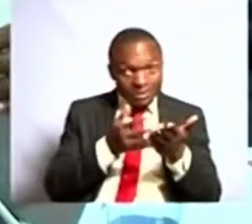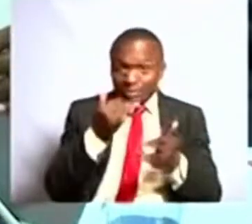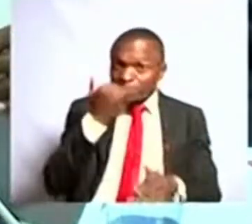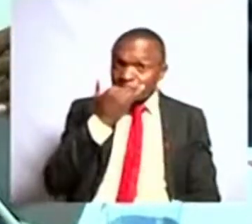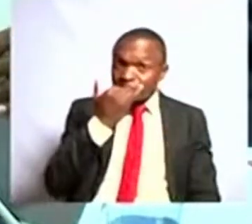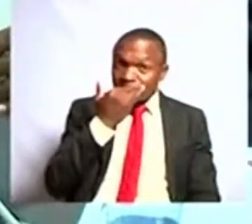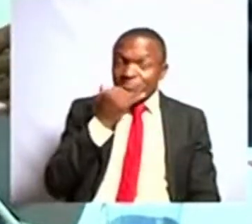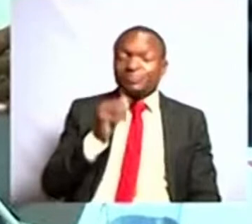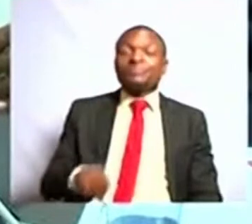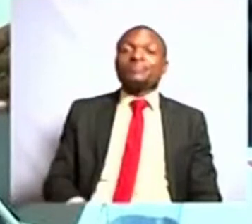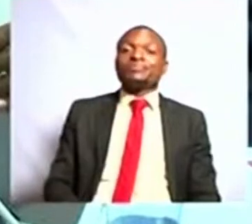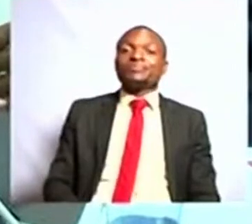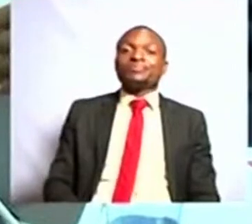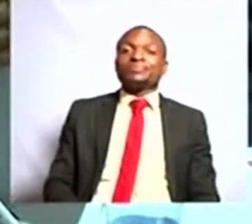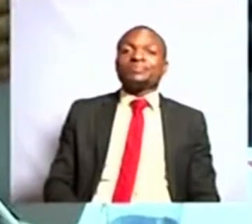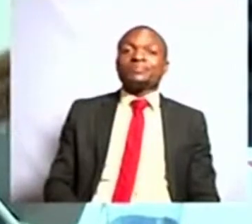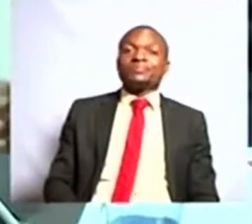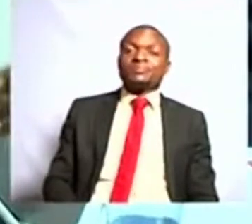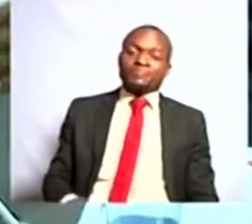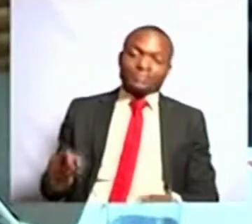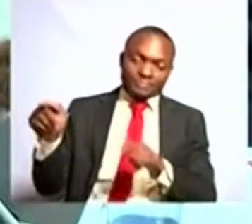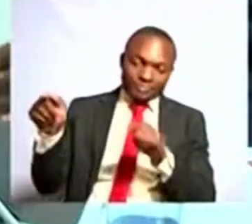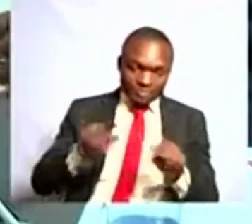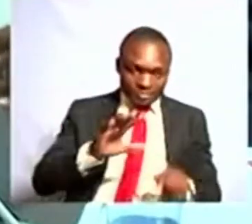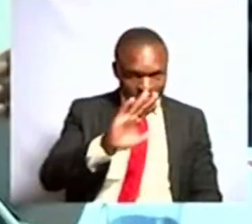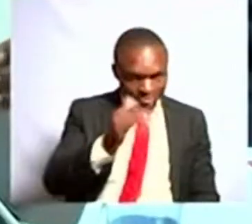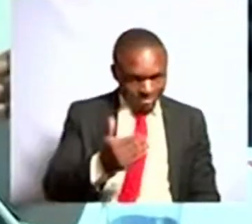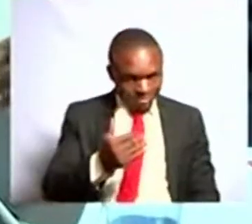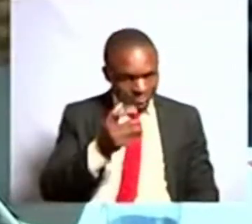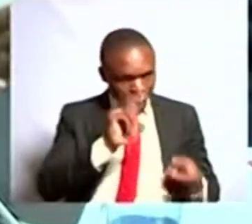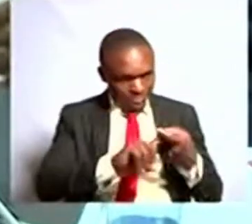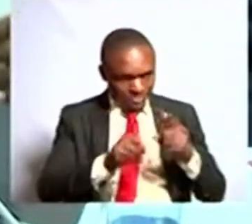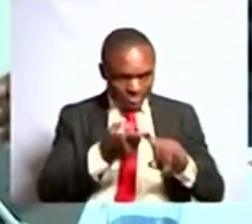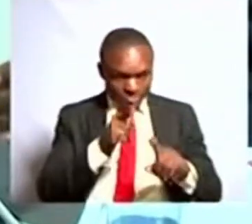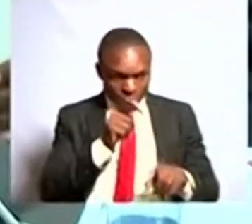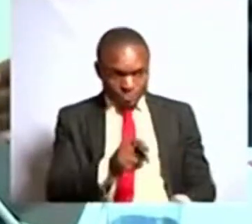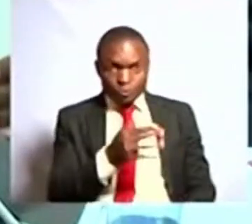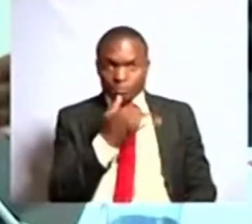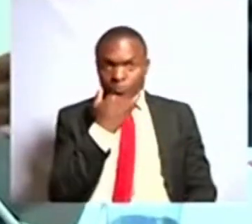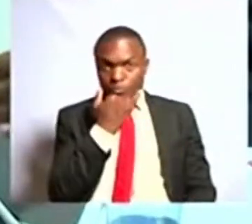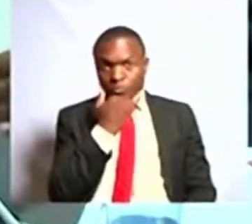mistake, we came back and said, colleagues, this is wrong.